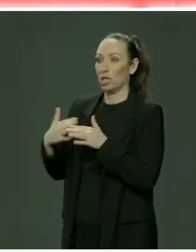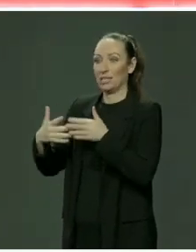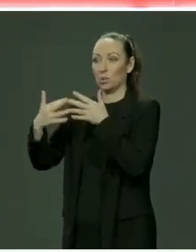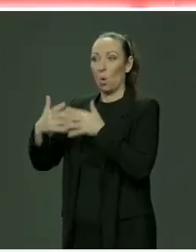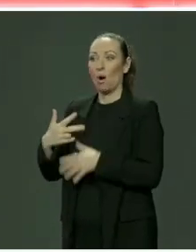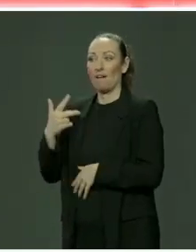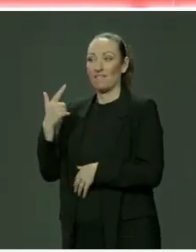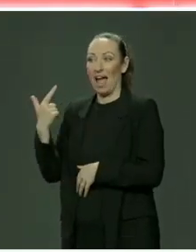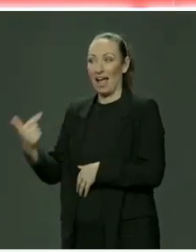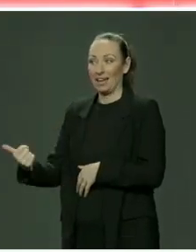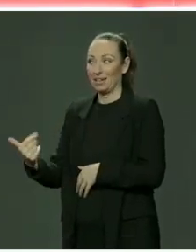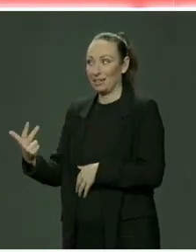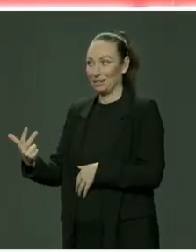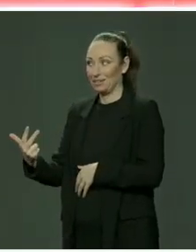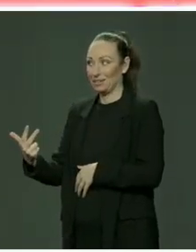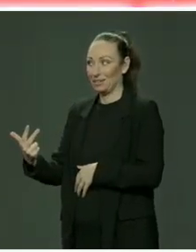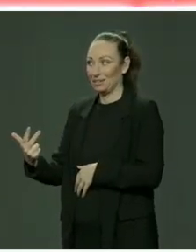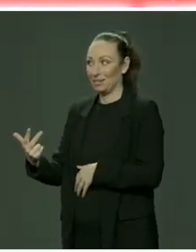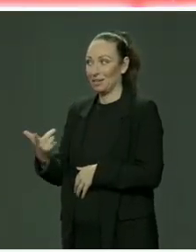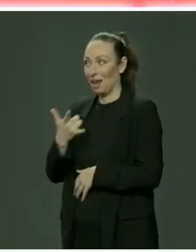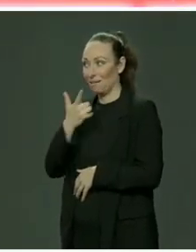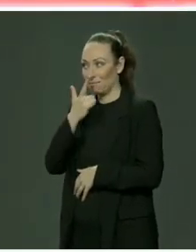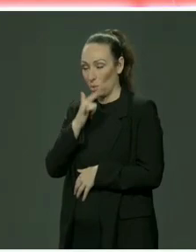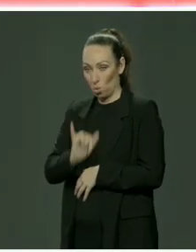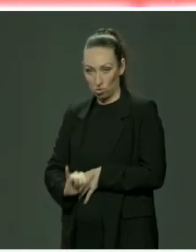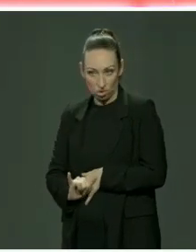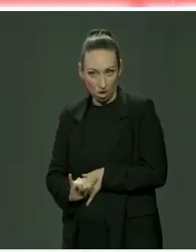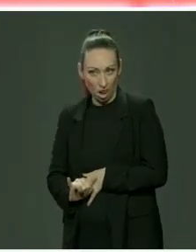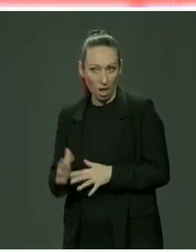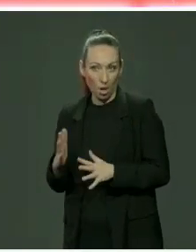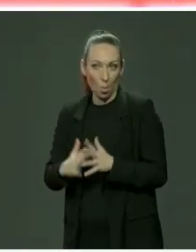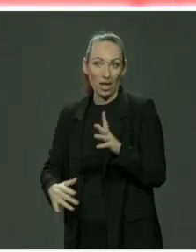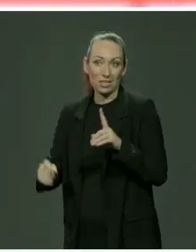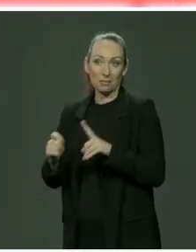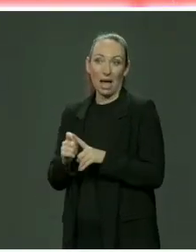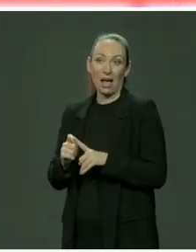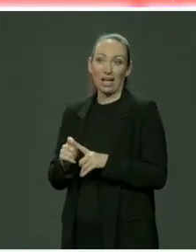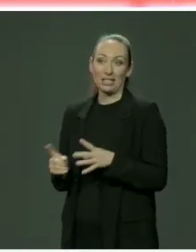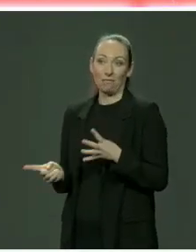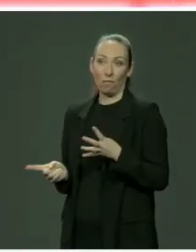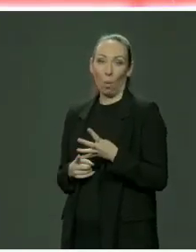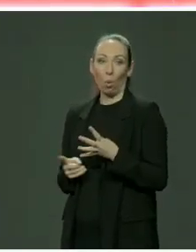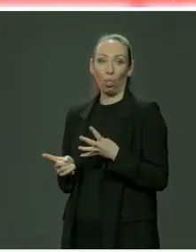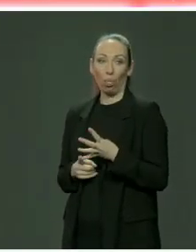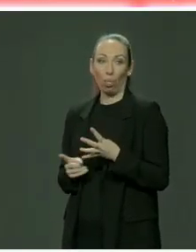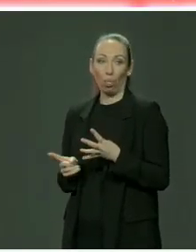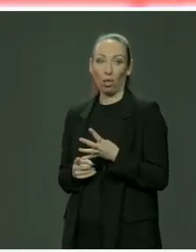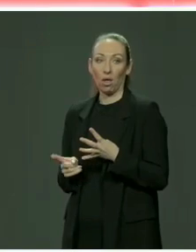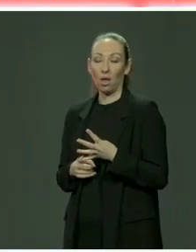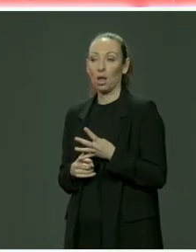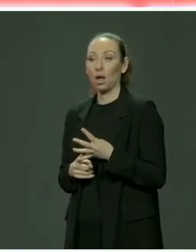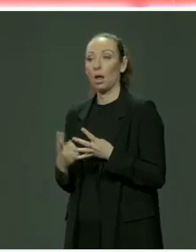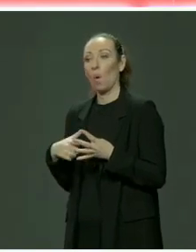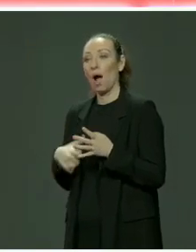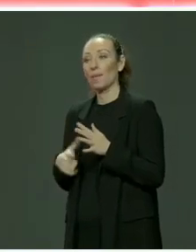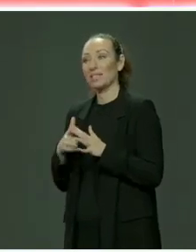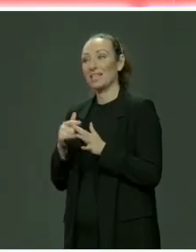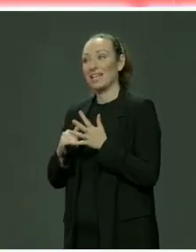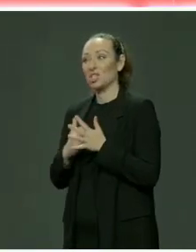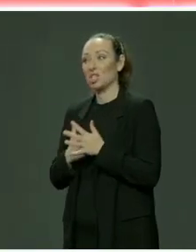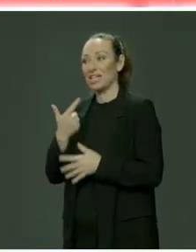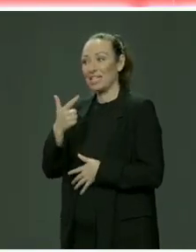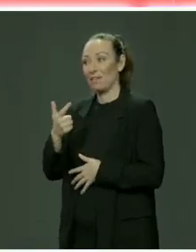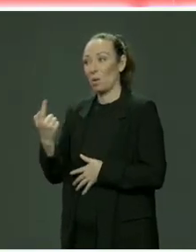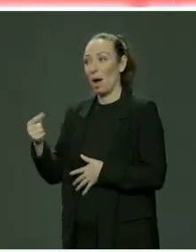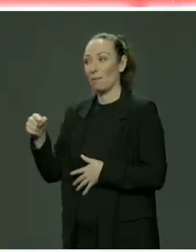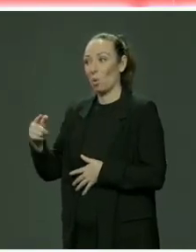A. And unfortunately, Westpac is 4th with an ESG score of